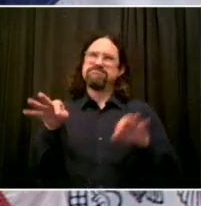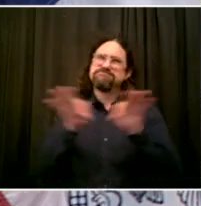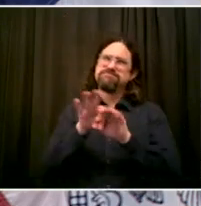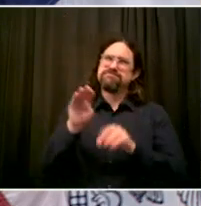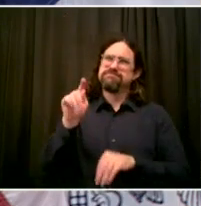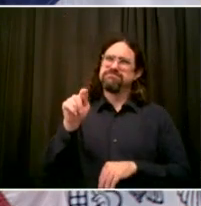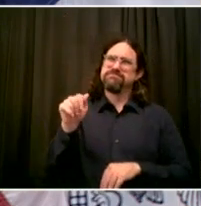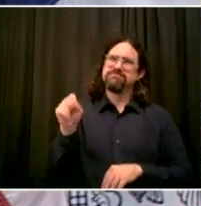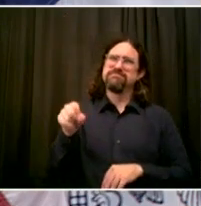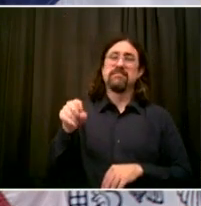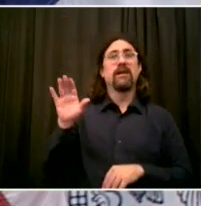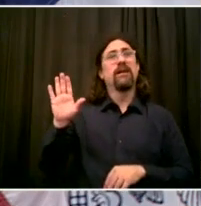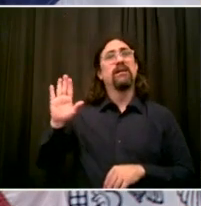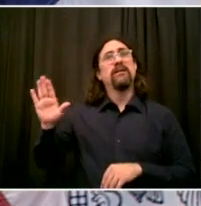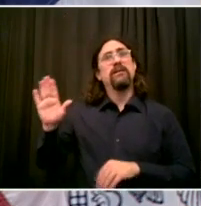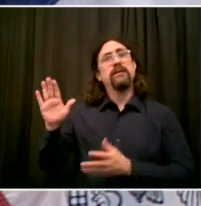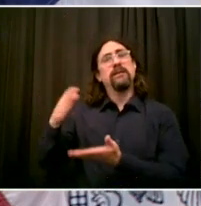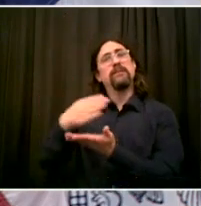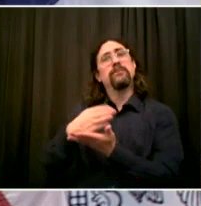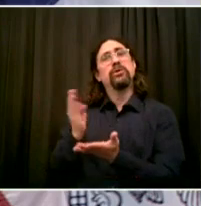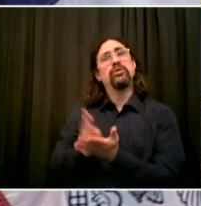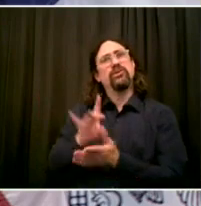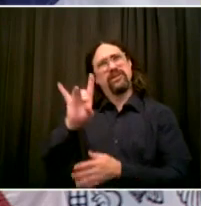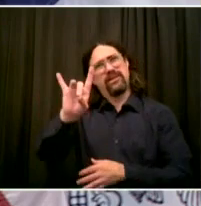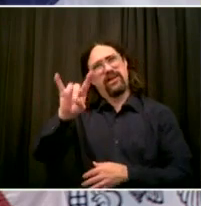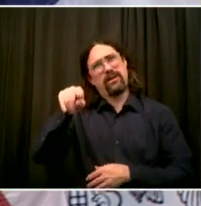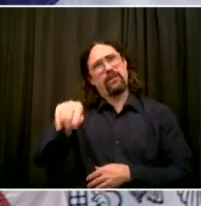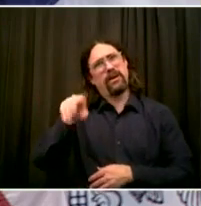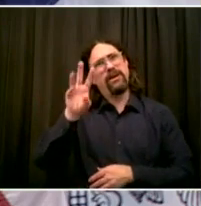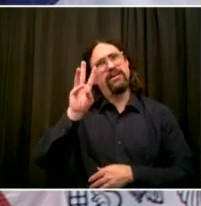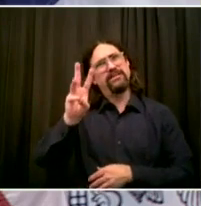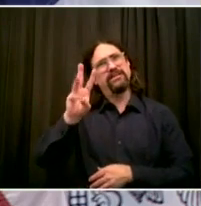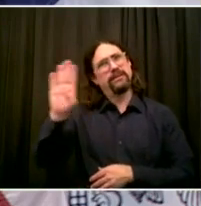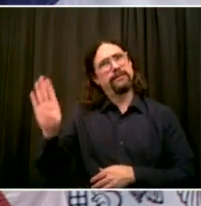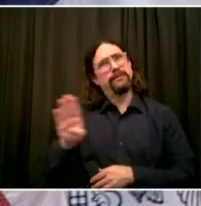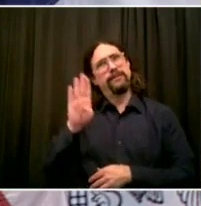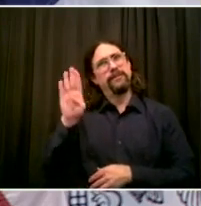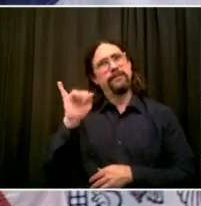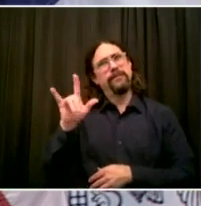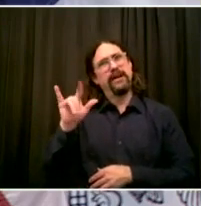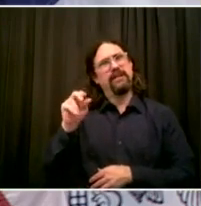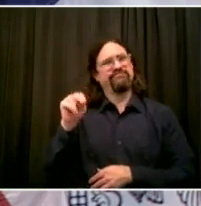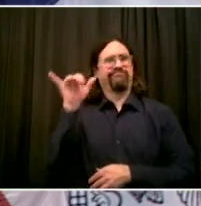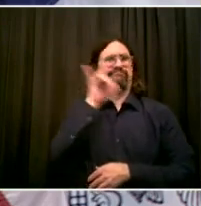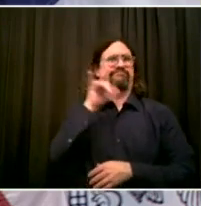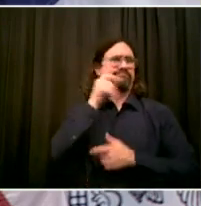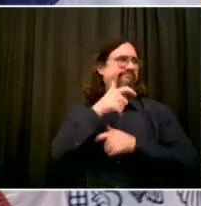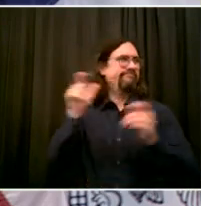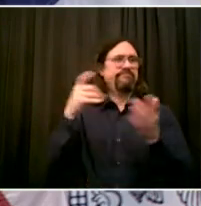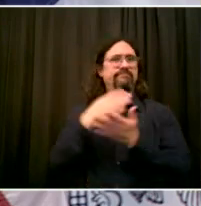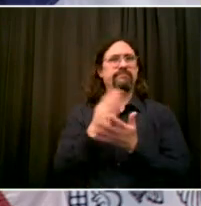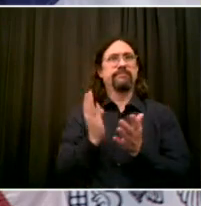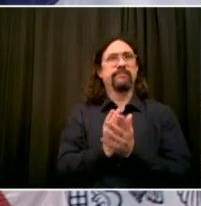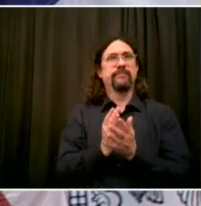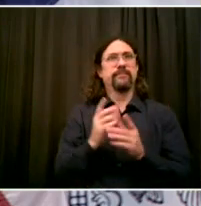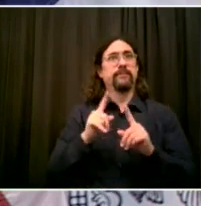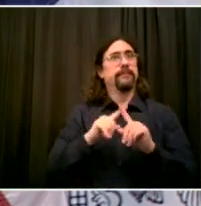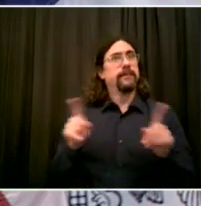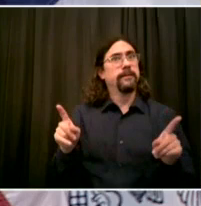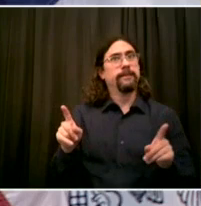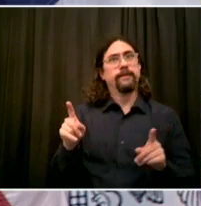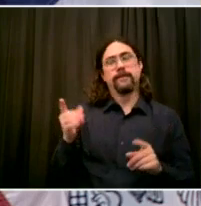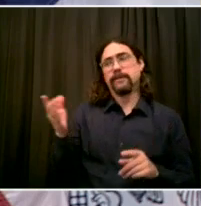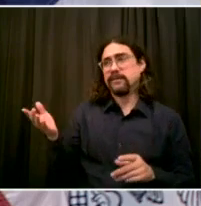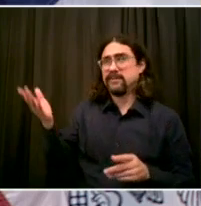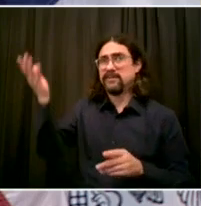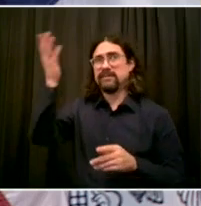that will happen in the next few weeks. I'm still far from certain about that, but that's the only solution that will really, really work. I've been fighting for